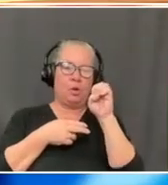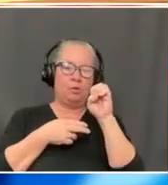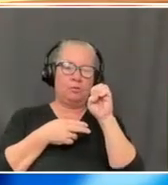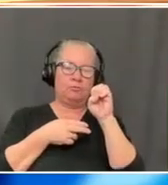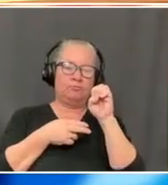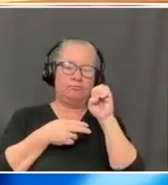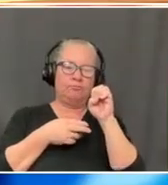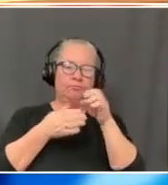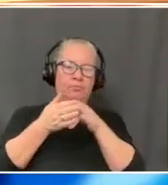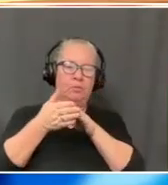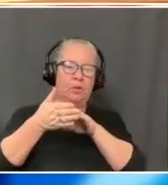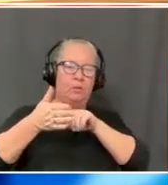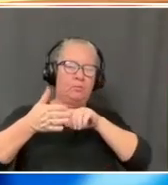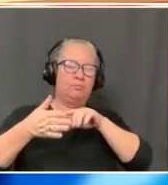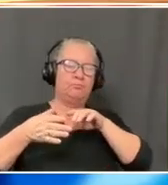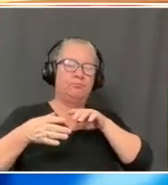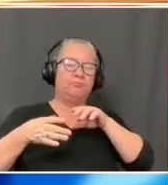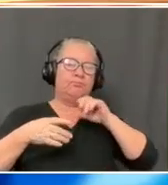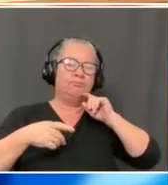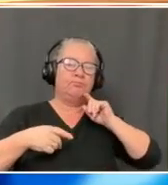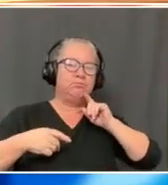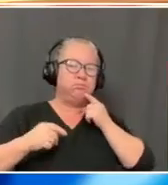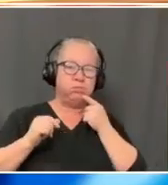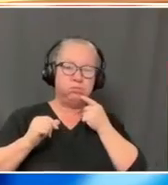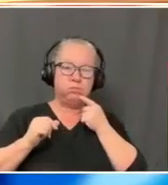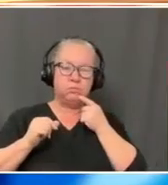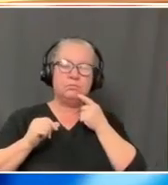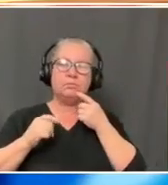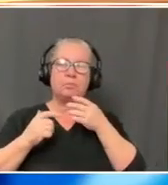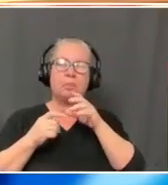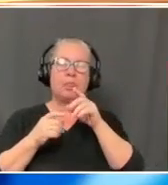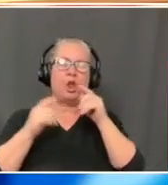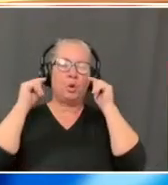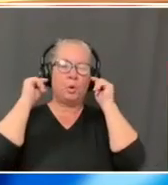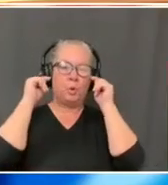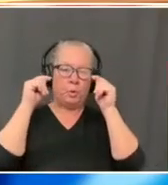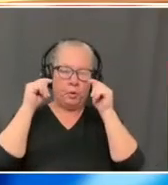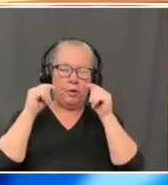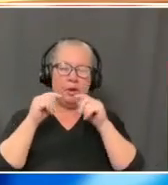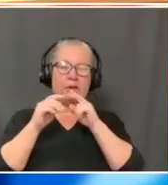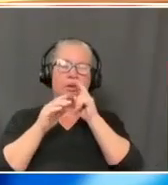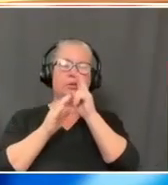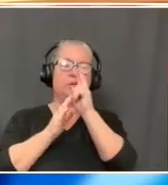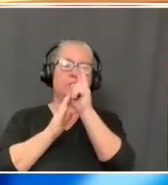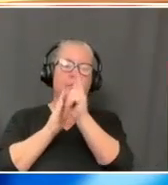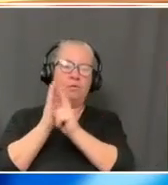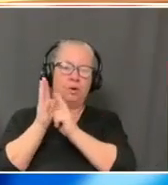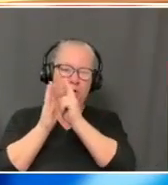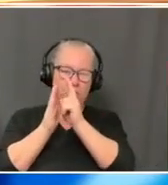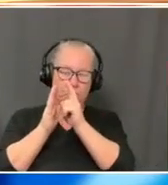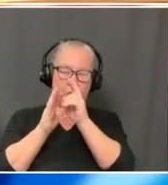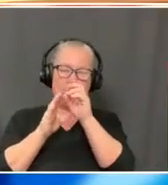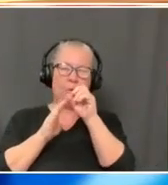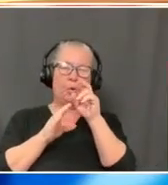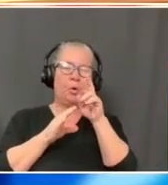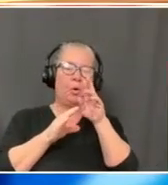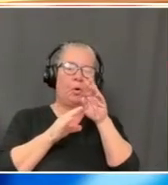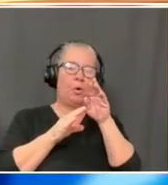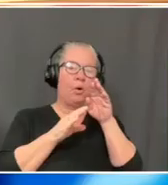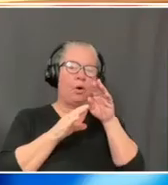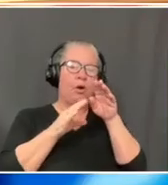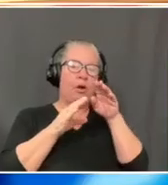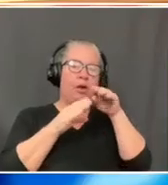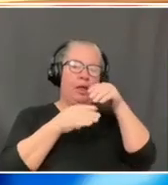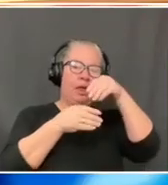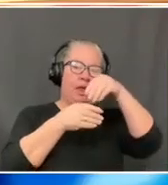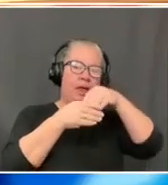Correct. It's not the school-based one. No, it's the high-dose tutoring that's virtual or in person. Okay. And have we done